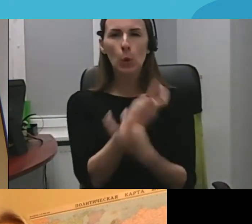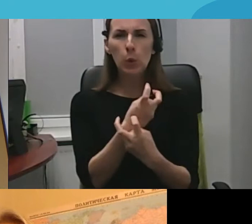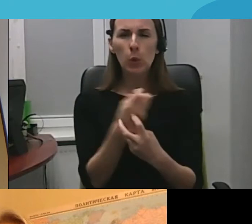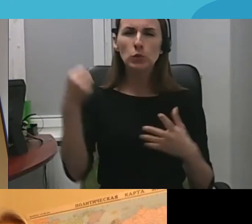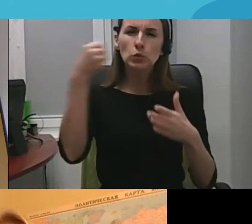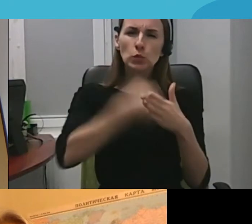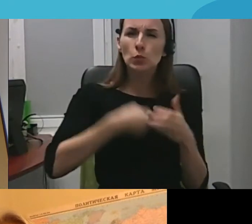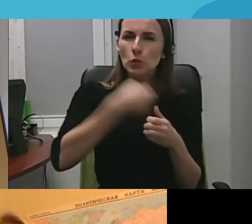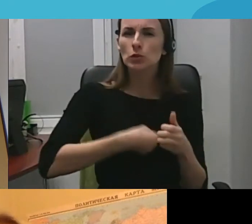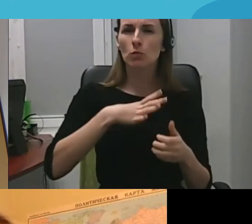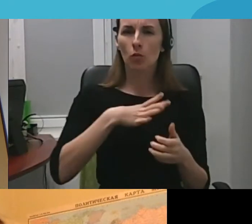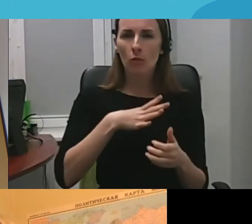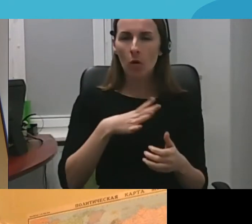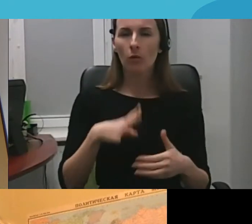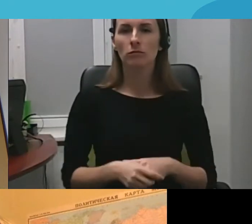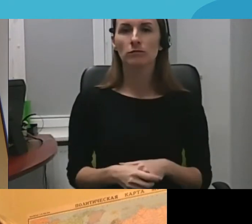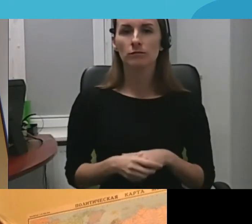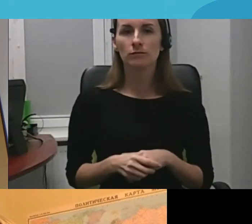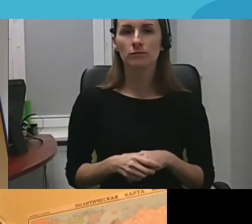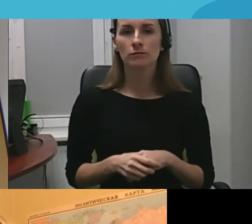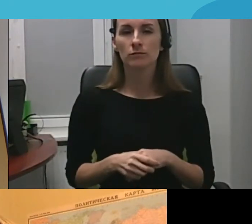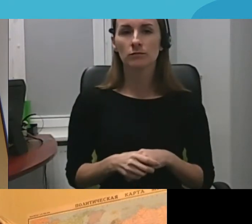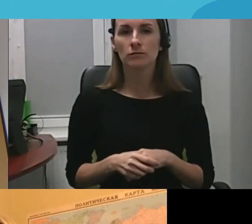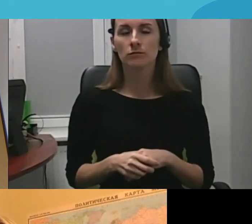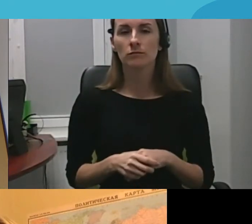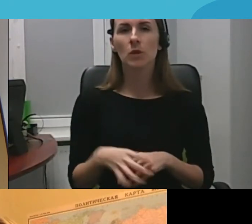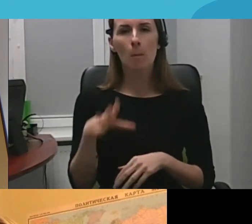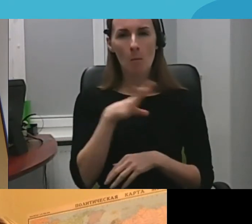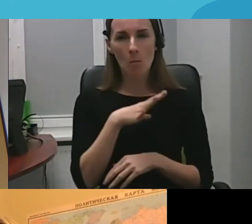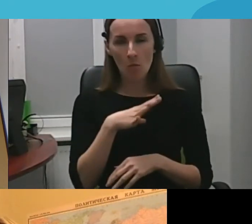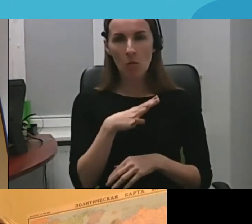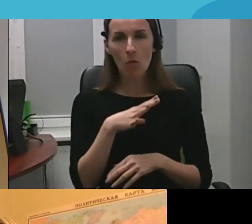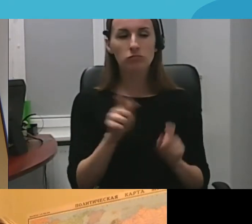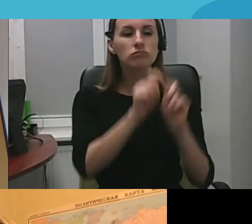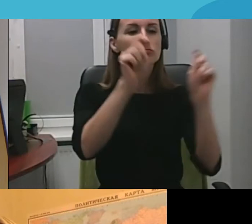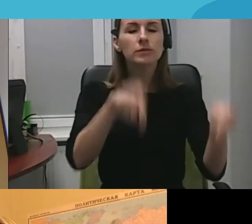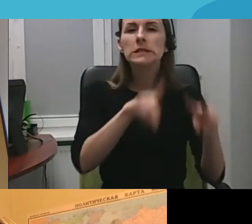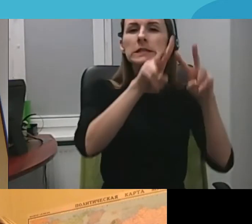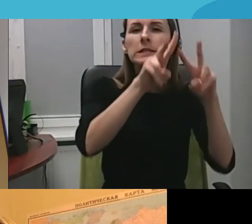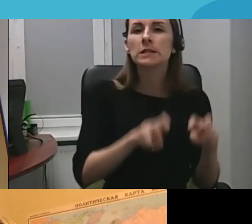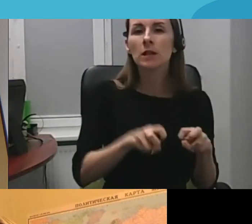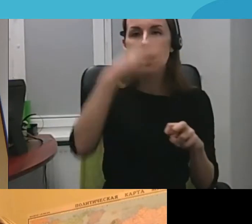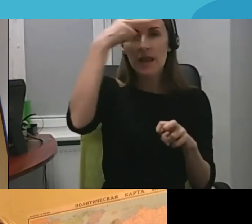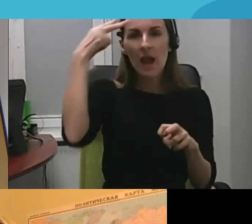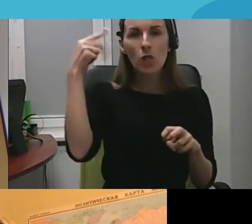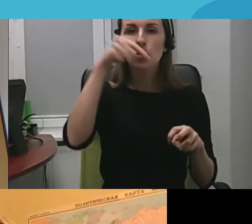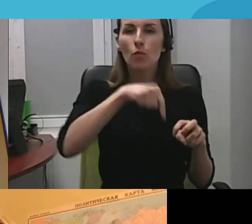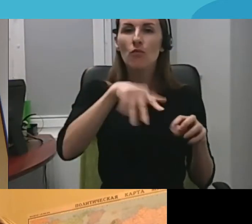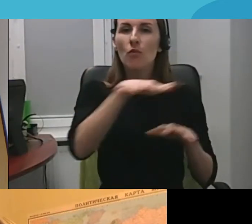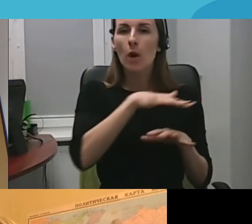and started the case in Lithuania towards the Belarusian authorities. And that's an